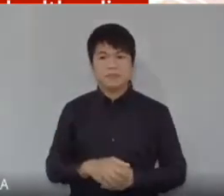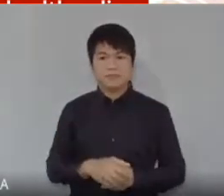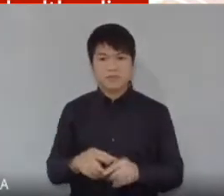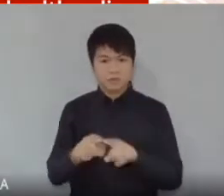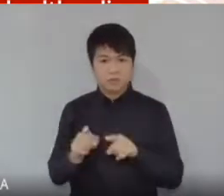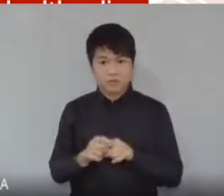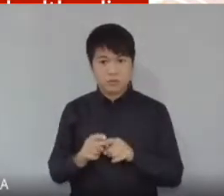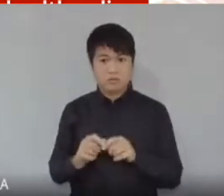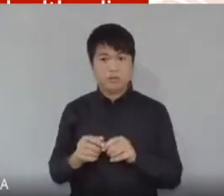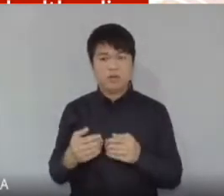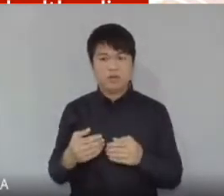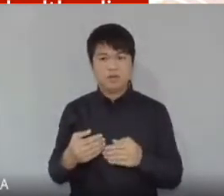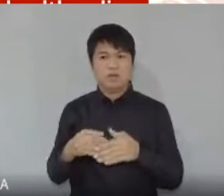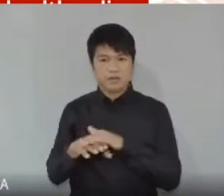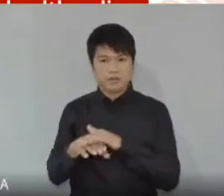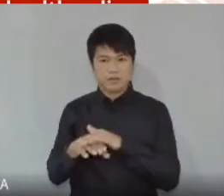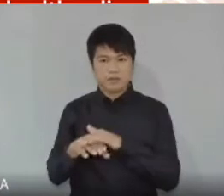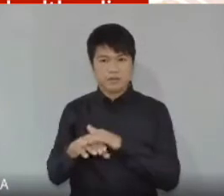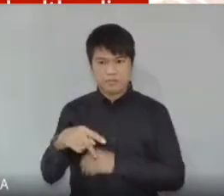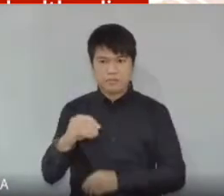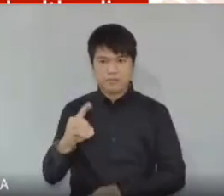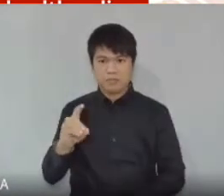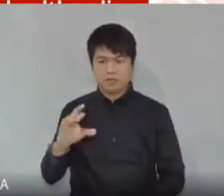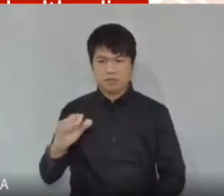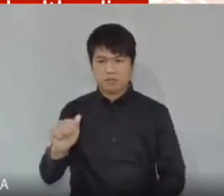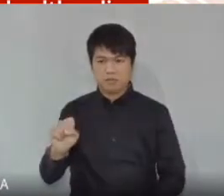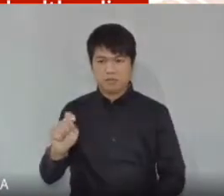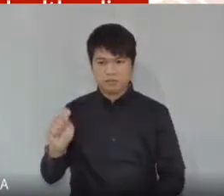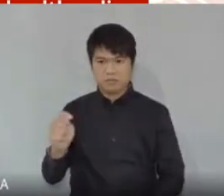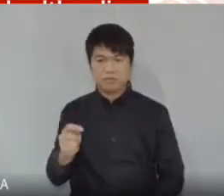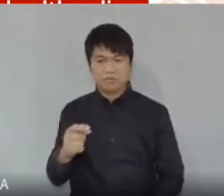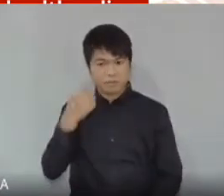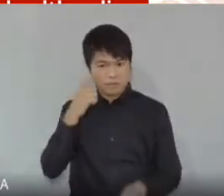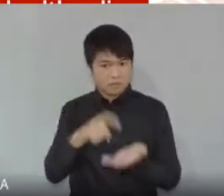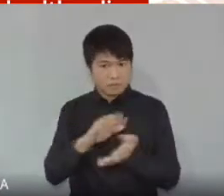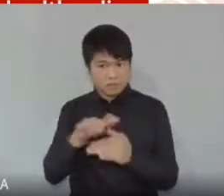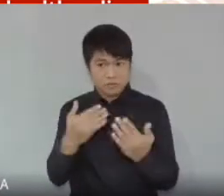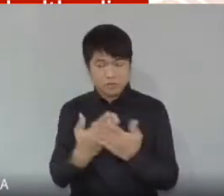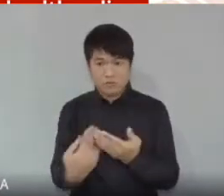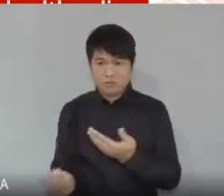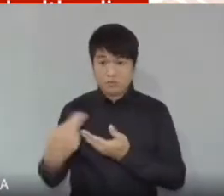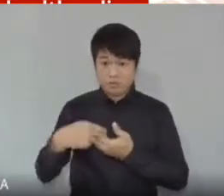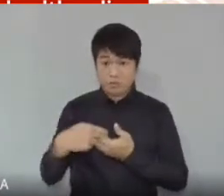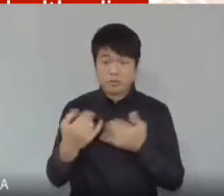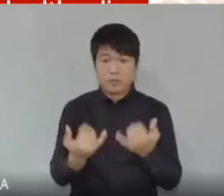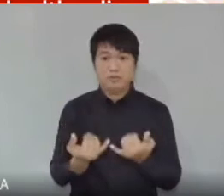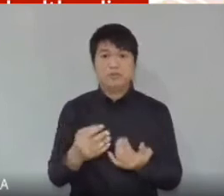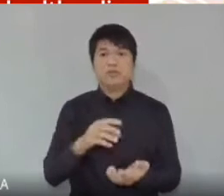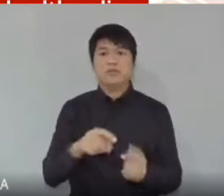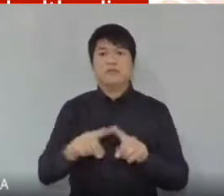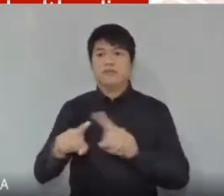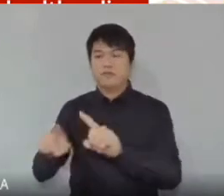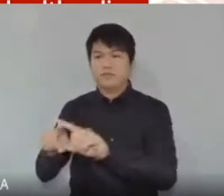on Crowdcast. We would also like to recognize everyone who is joining us from each of your locations. We